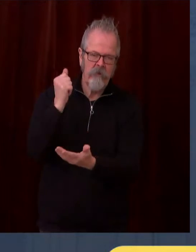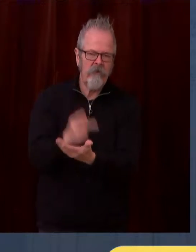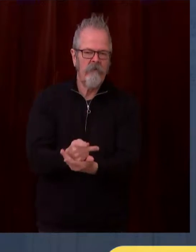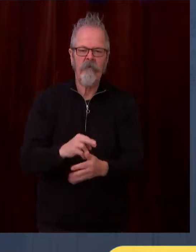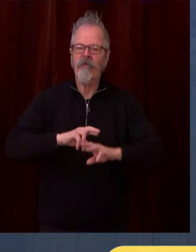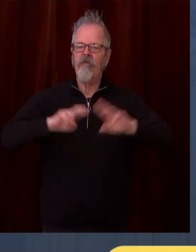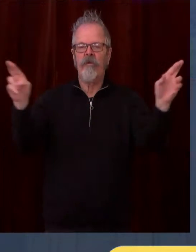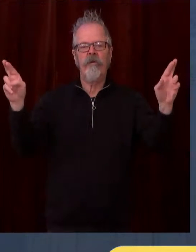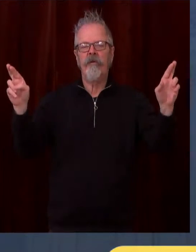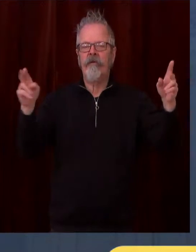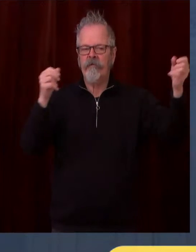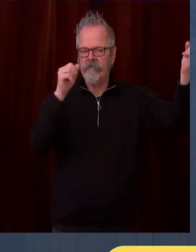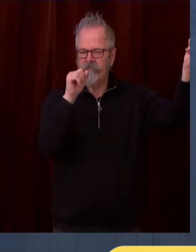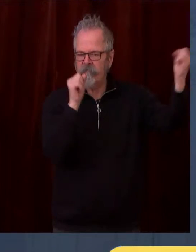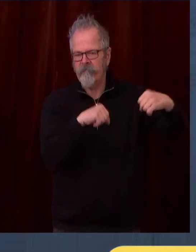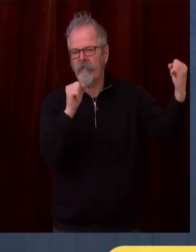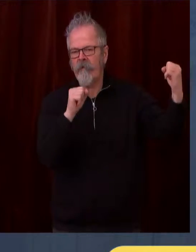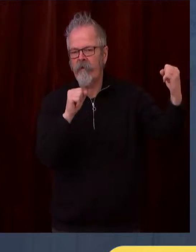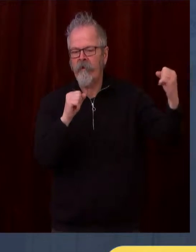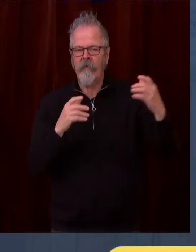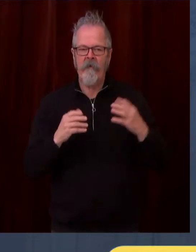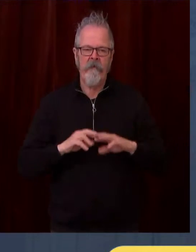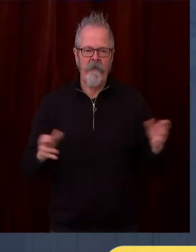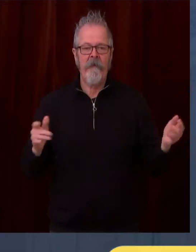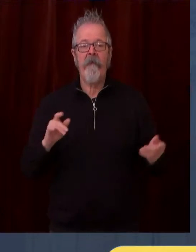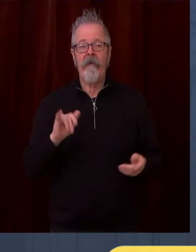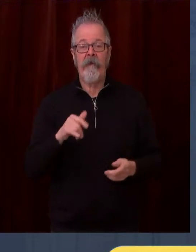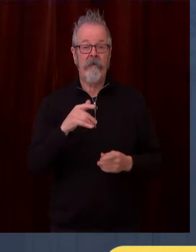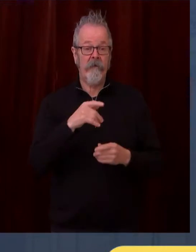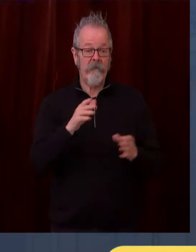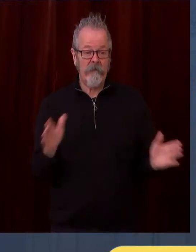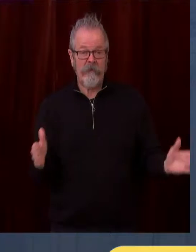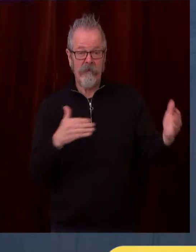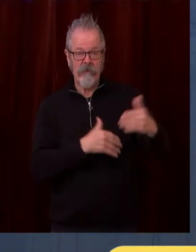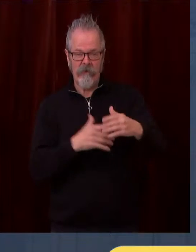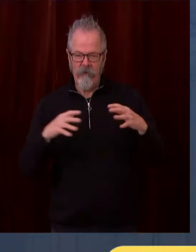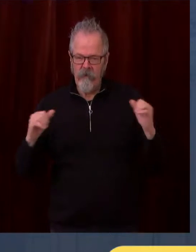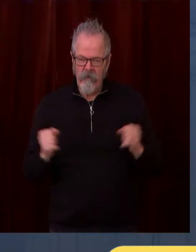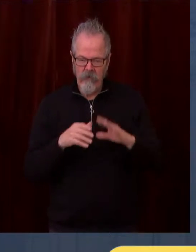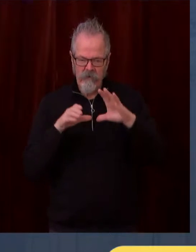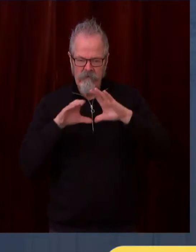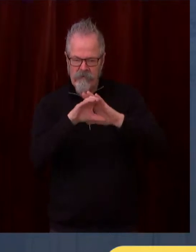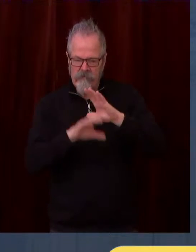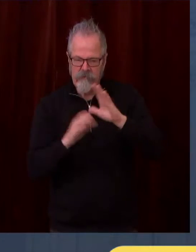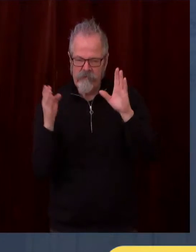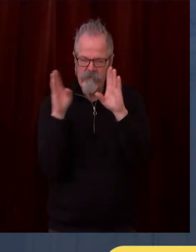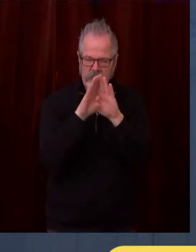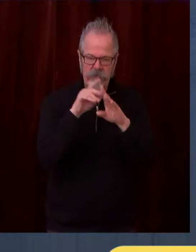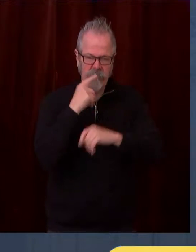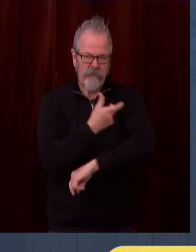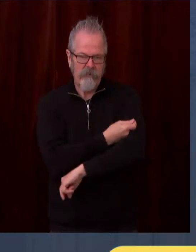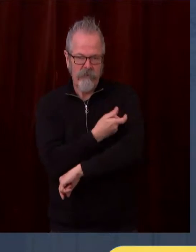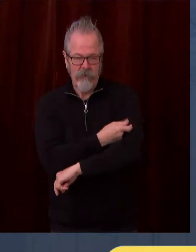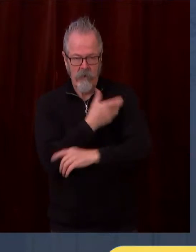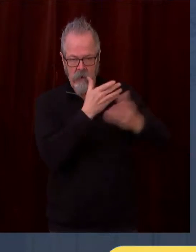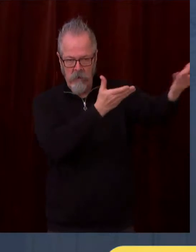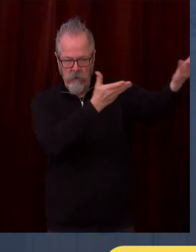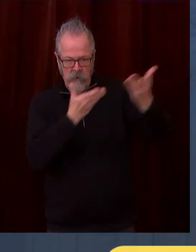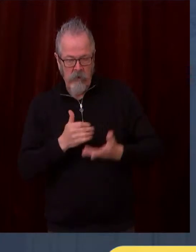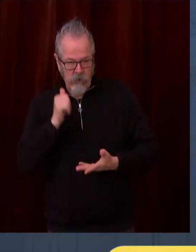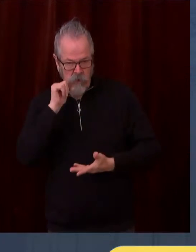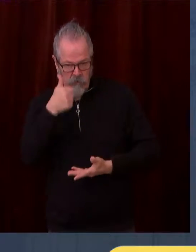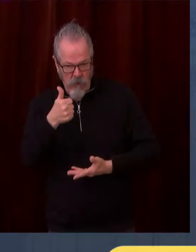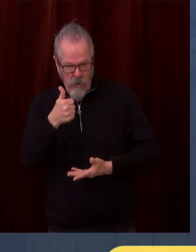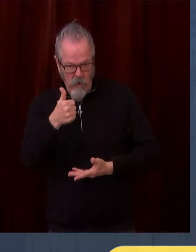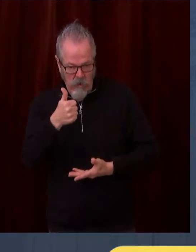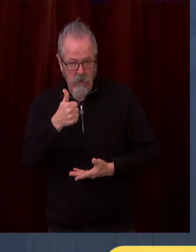shipments hopefully tomorrow, and the first vaccinations start in our state safely as early as Tuesday. So